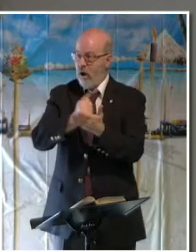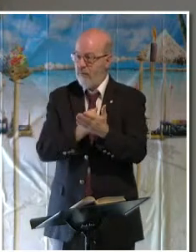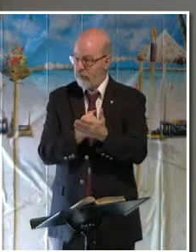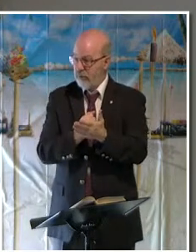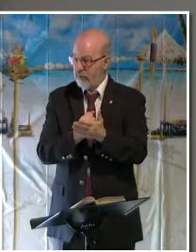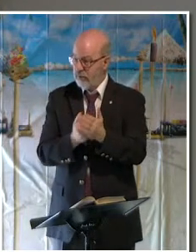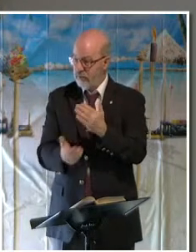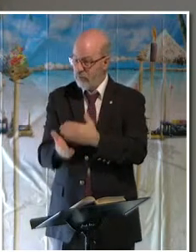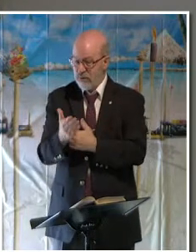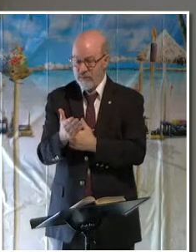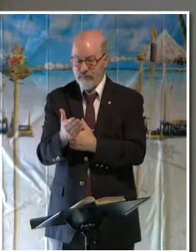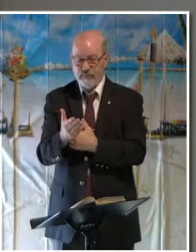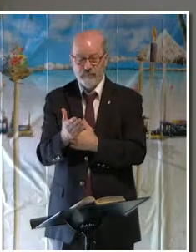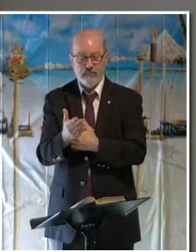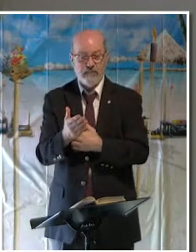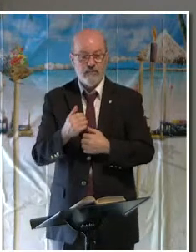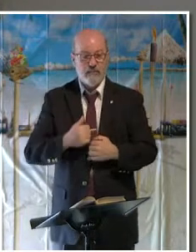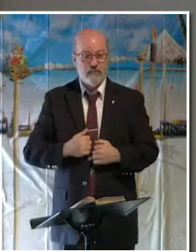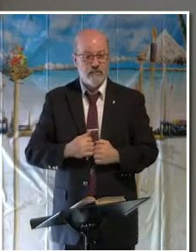take up our morning offering.